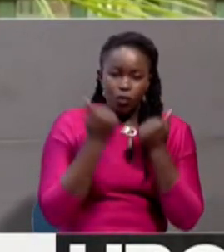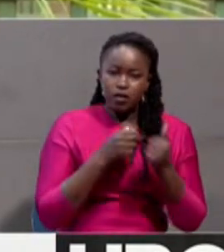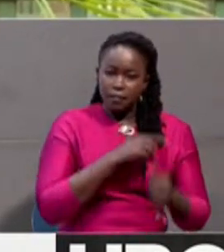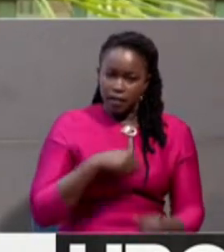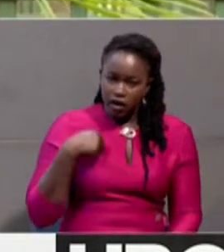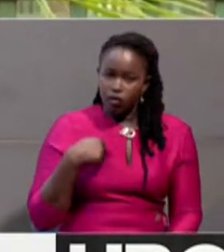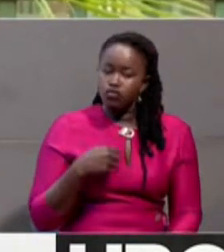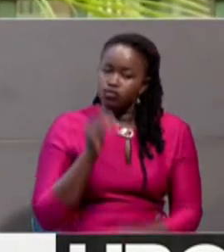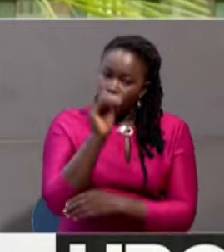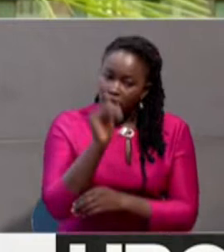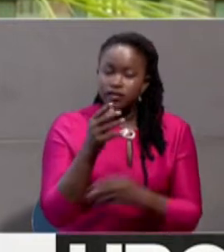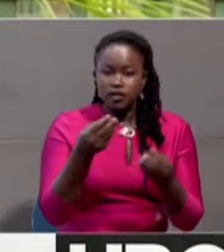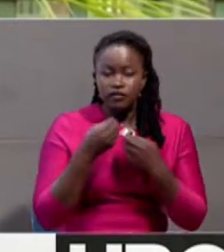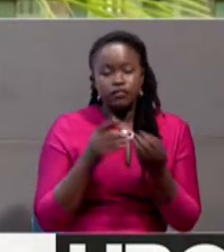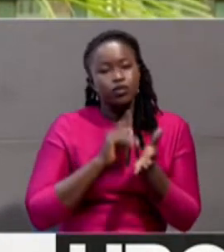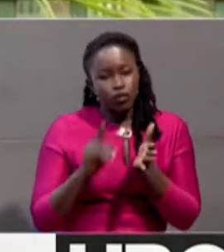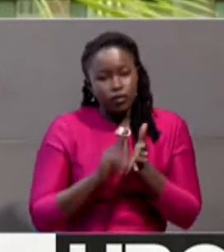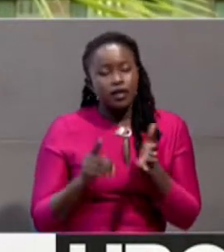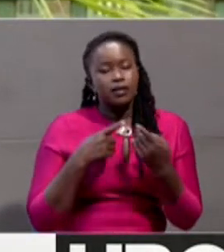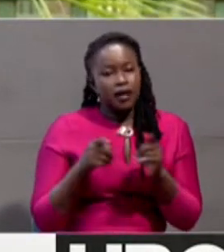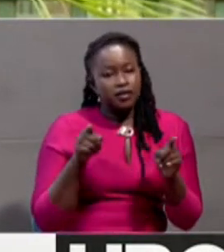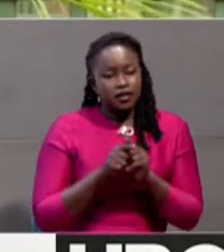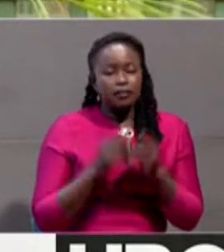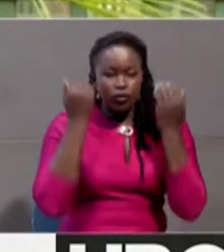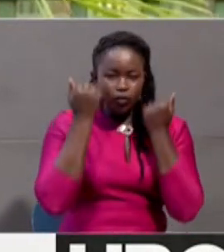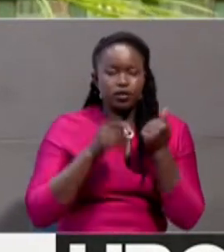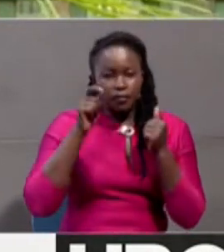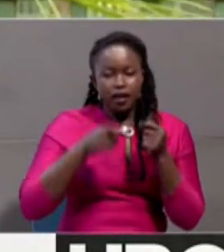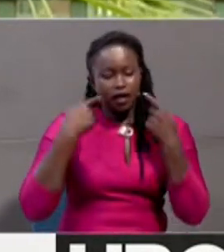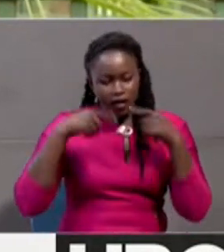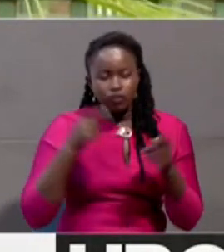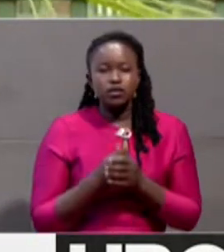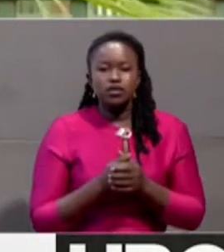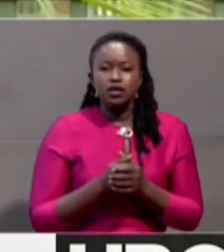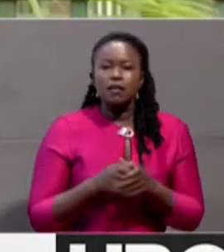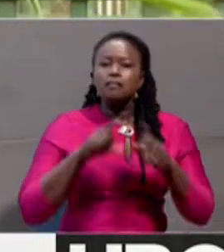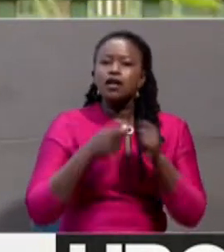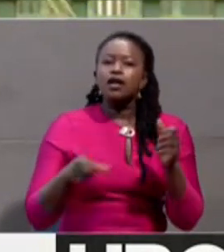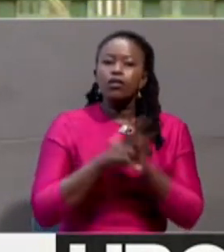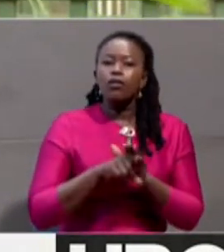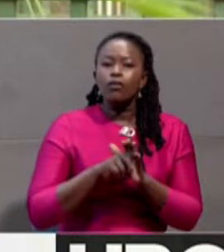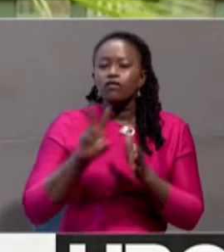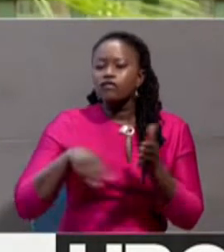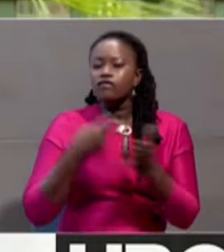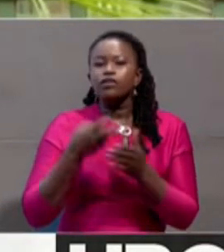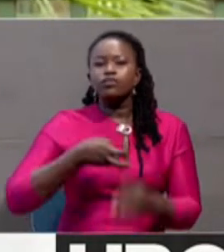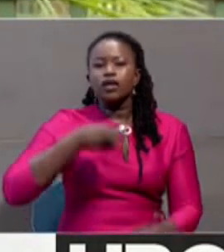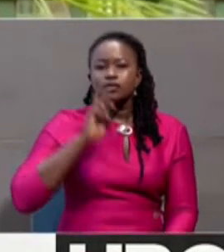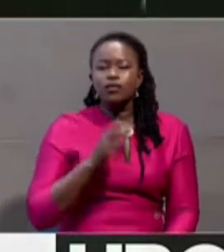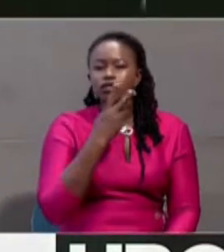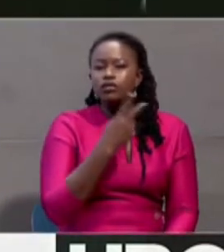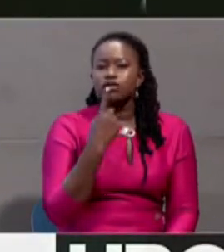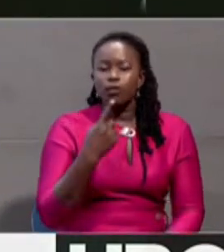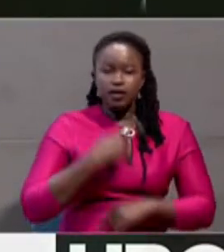give me the documents. But again, the first thing is to for court to pronounce that it was illegal for them to fail to respond to me within the 21